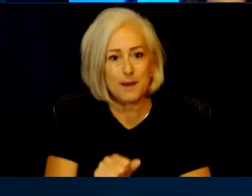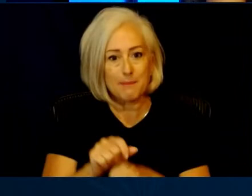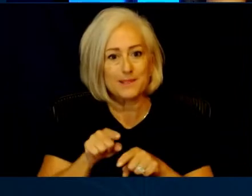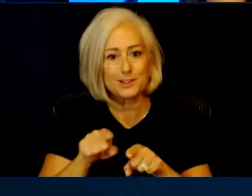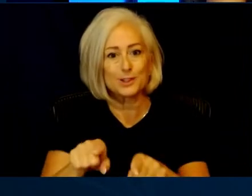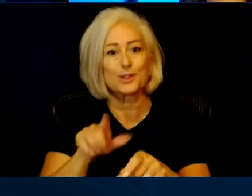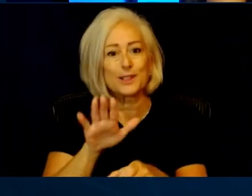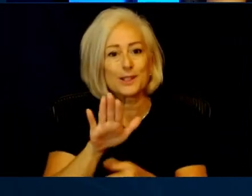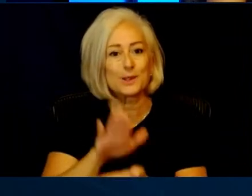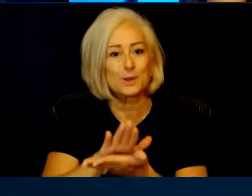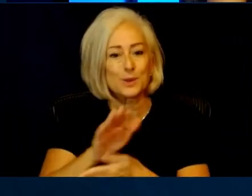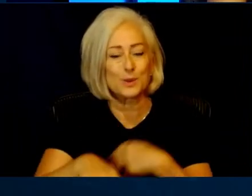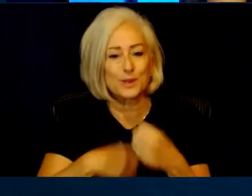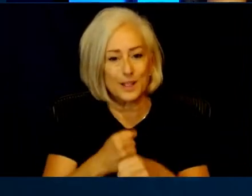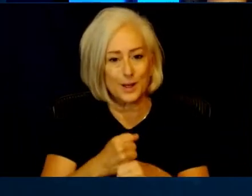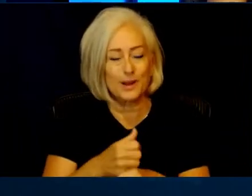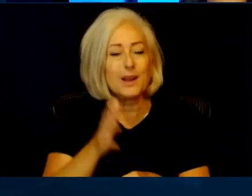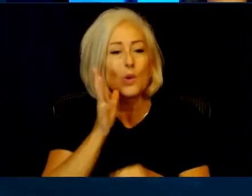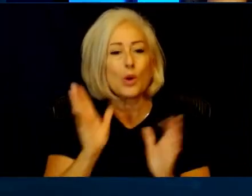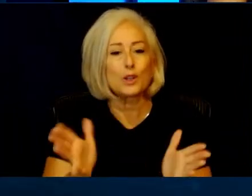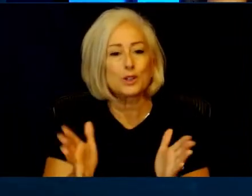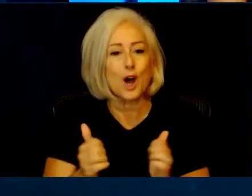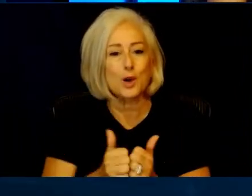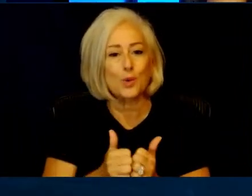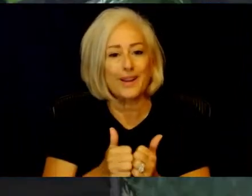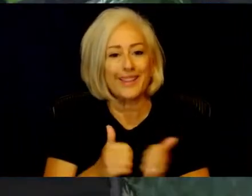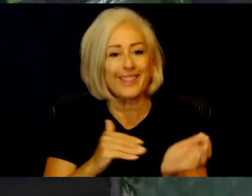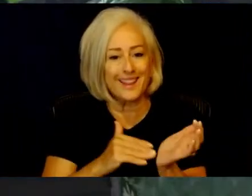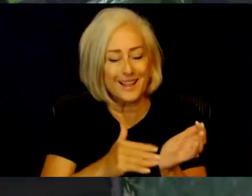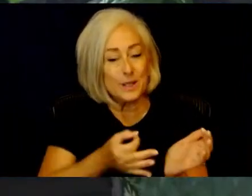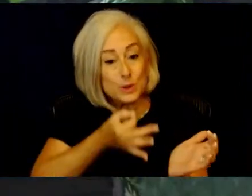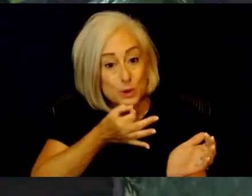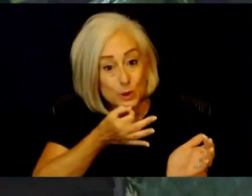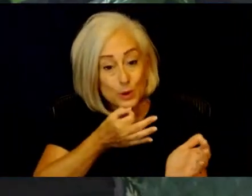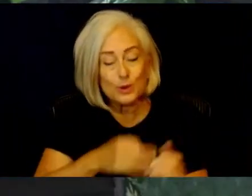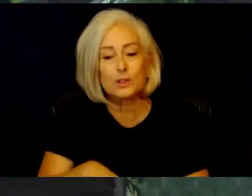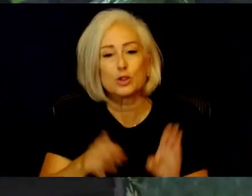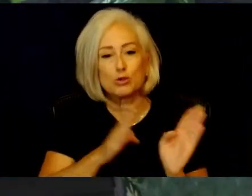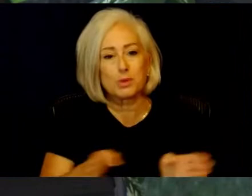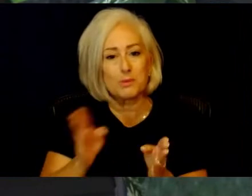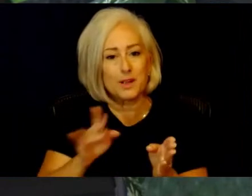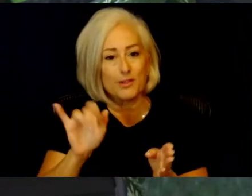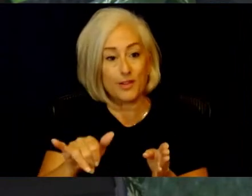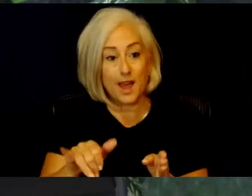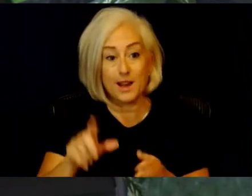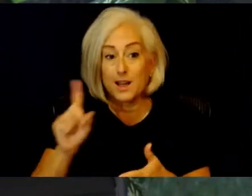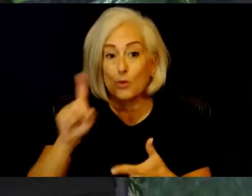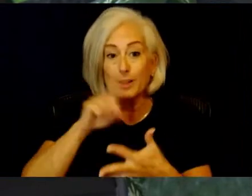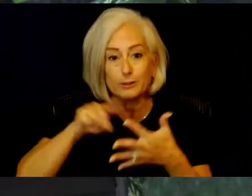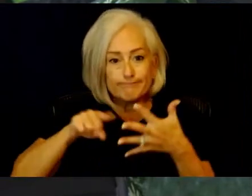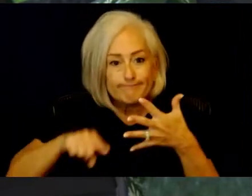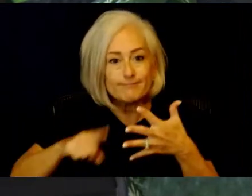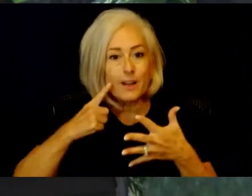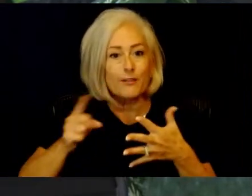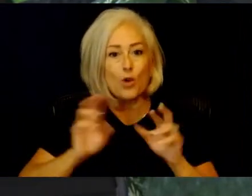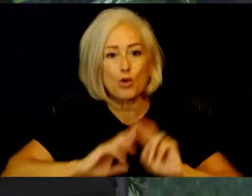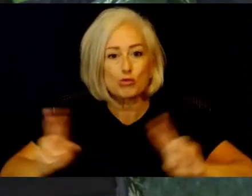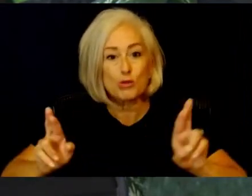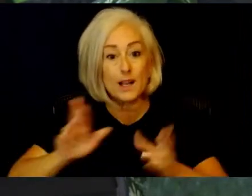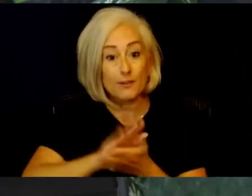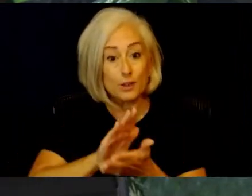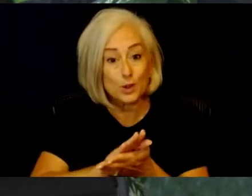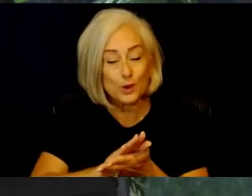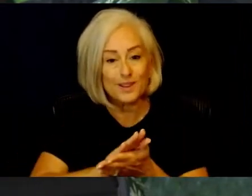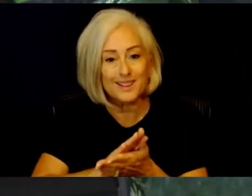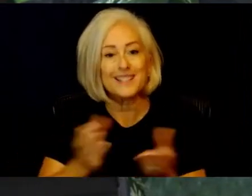expert about that here in just a moment. So as you're kind of preparing your checklist for school, back to school, make sure you're getting sleep on that list. I want to tell you about